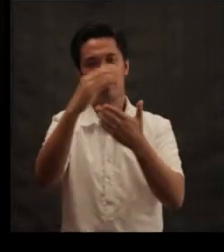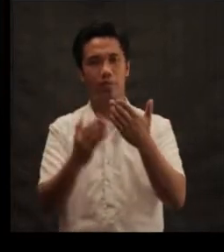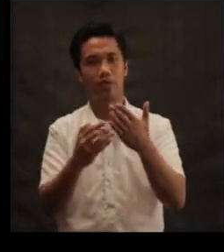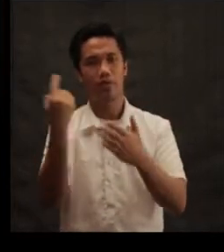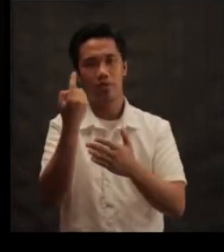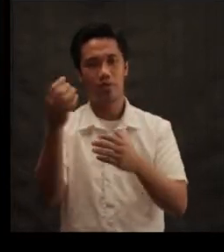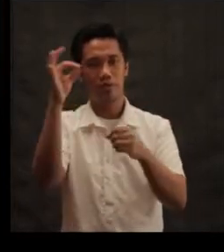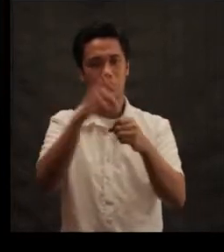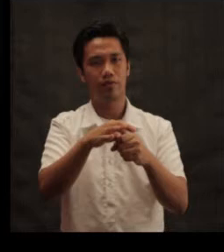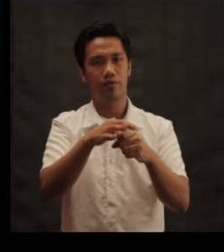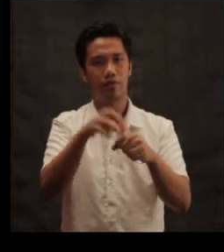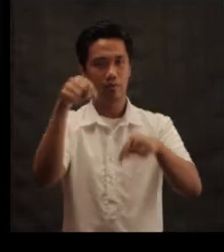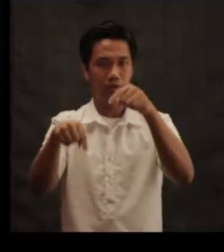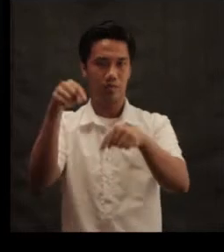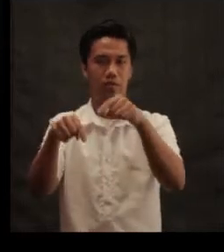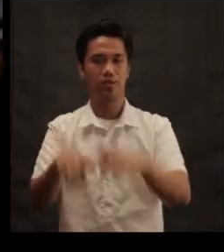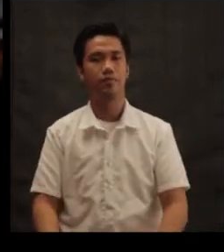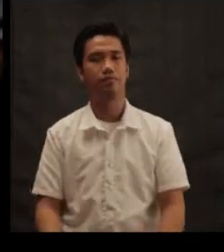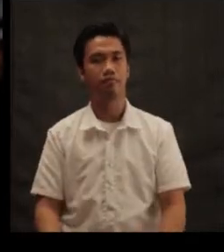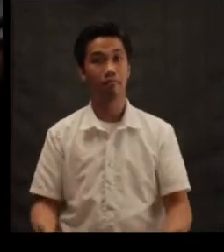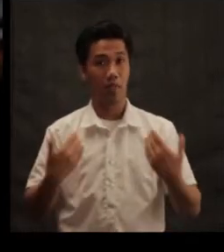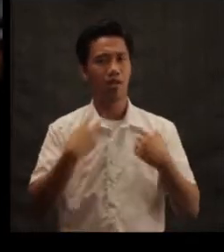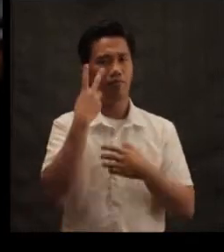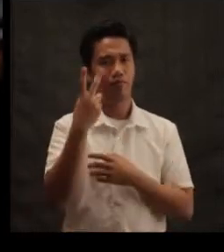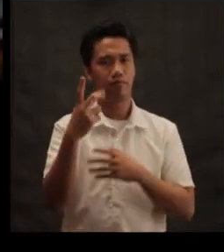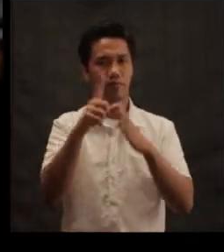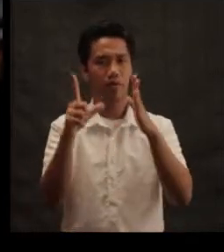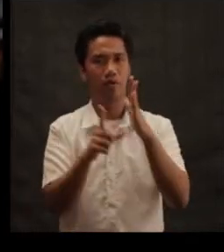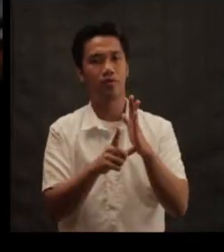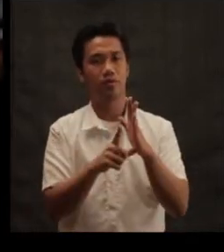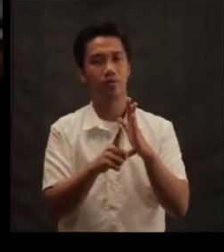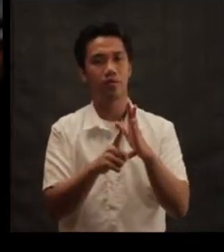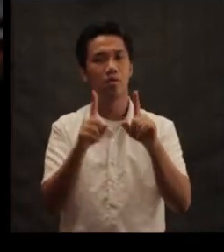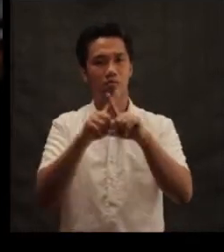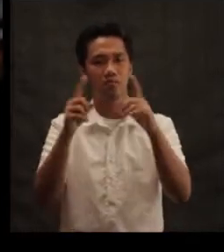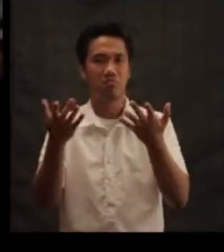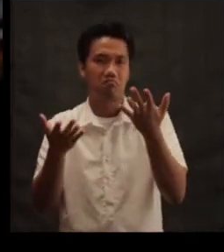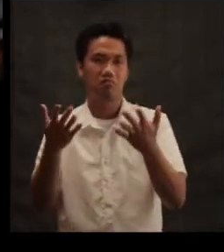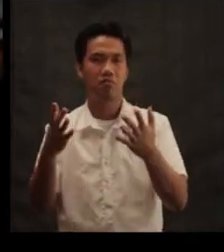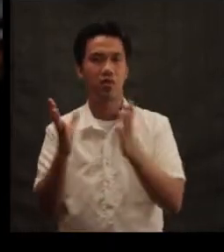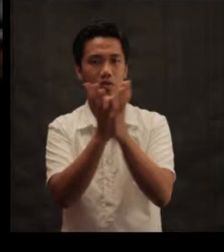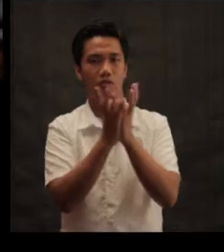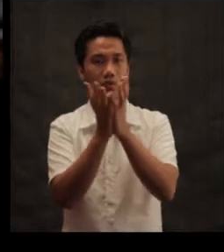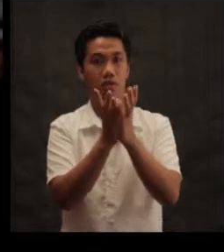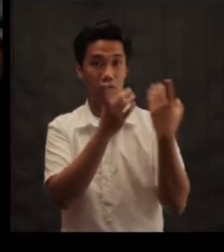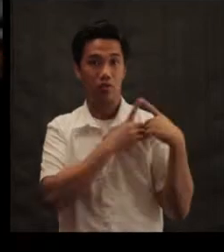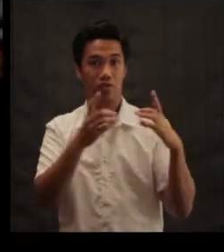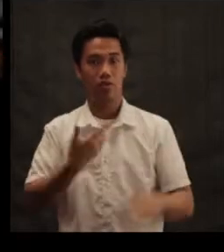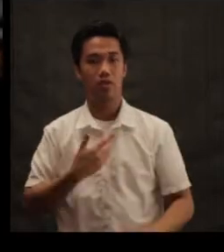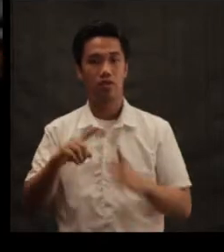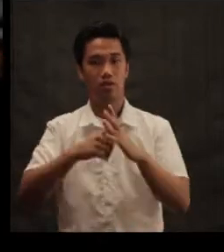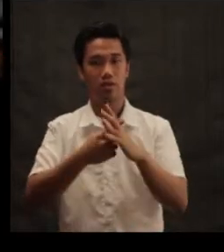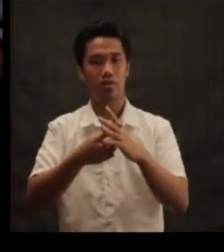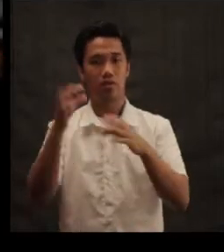lang ang bumoto na PWDs. You see, the law is there, but it seems that the community itself, during